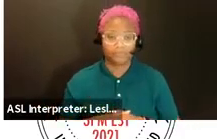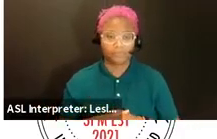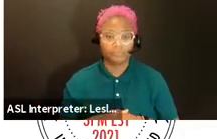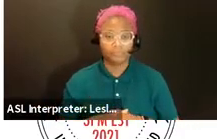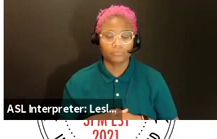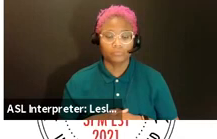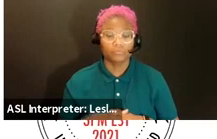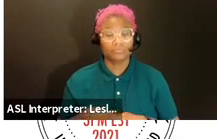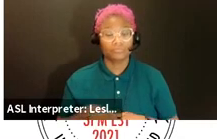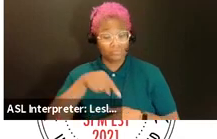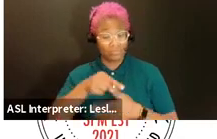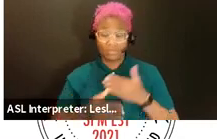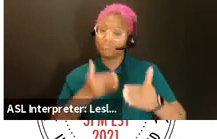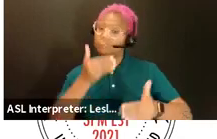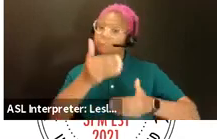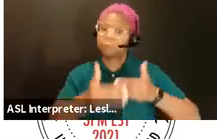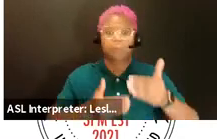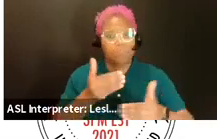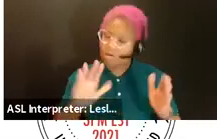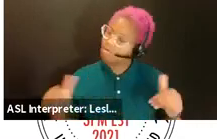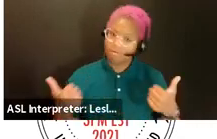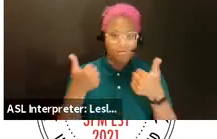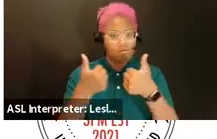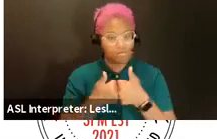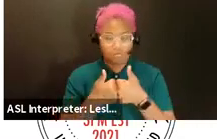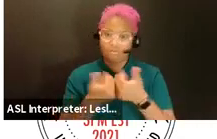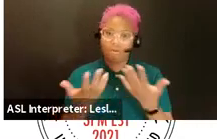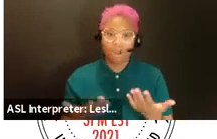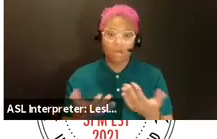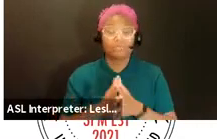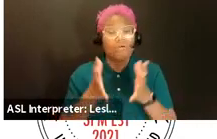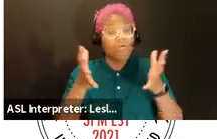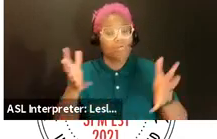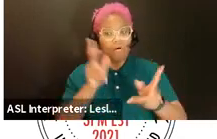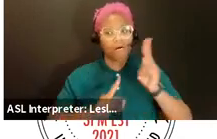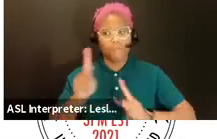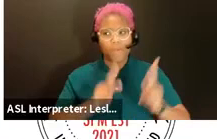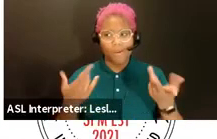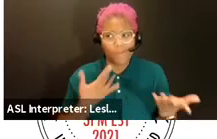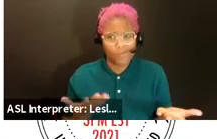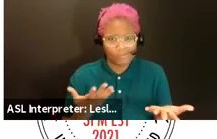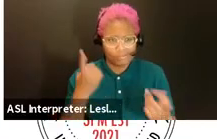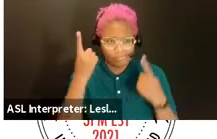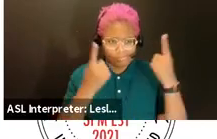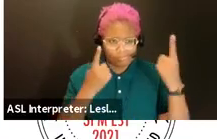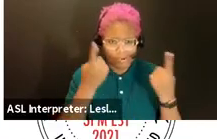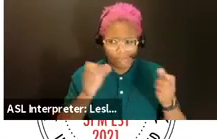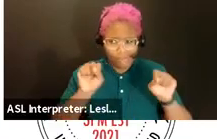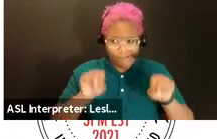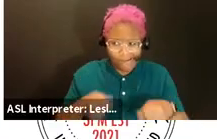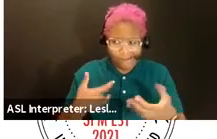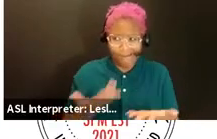Because this process is hard and everybody's hearing about how hard it is, there's a lot of people who are wondering, well, is it possible to do this? Can I get a PRO visa